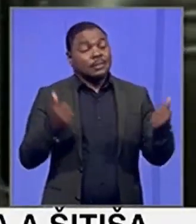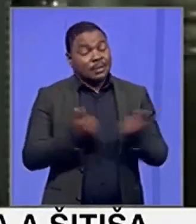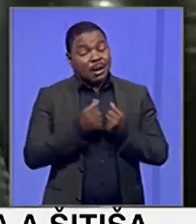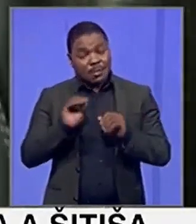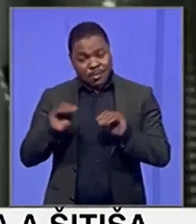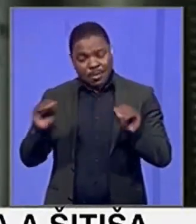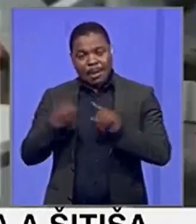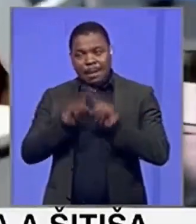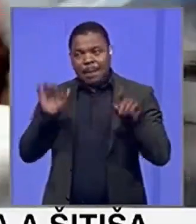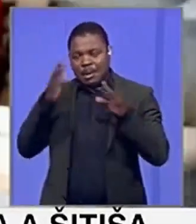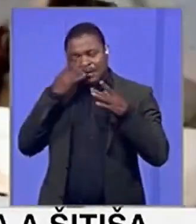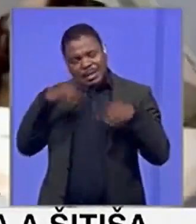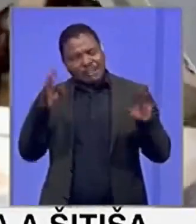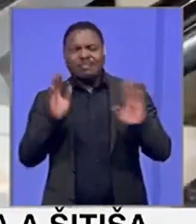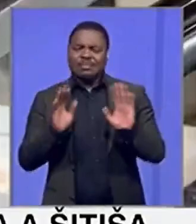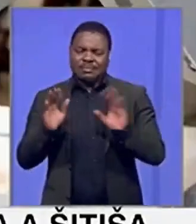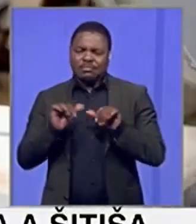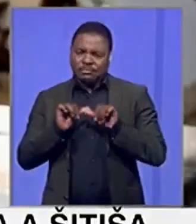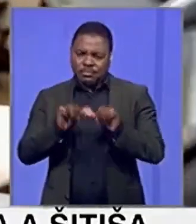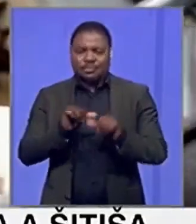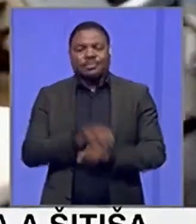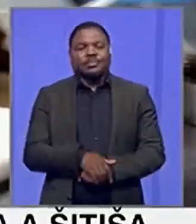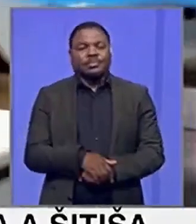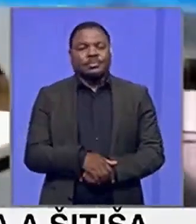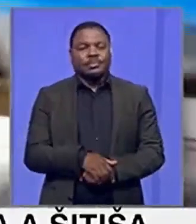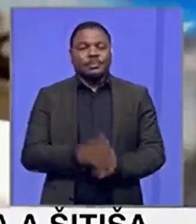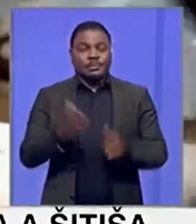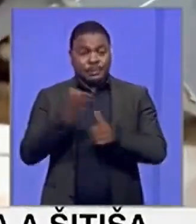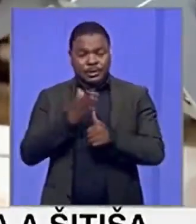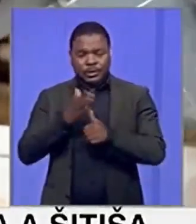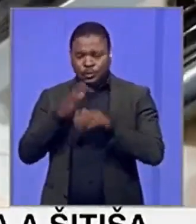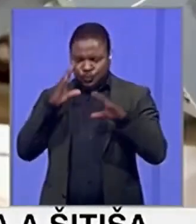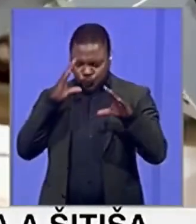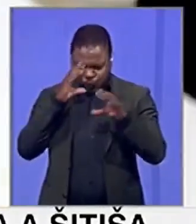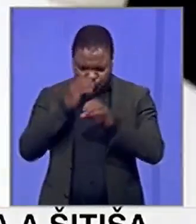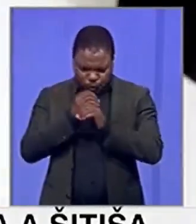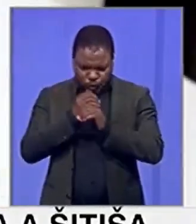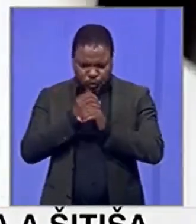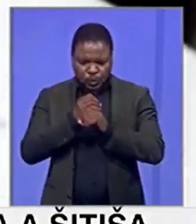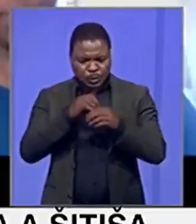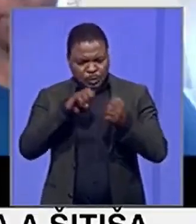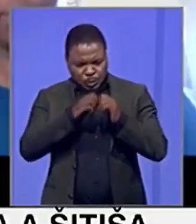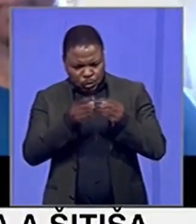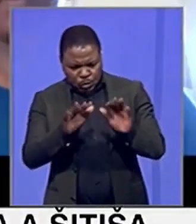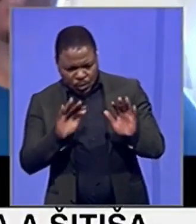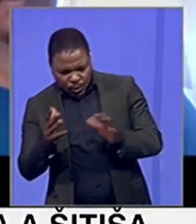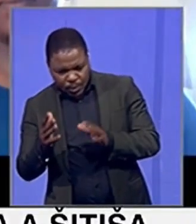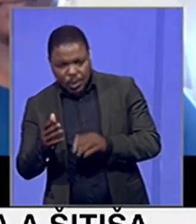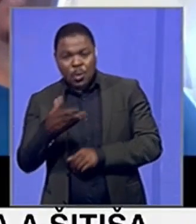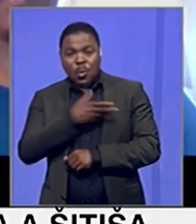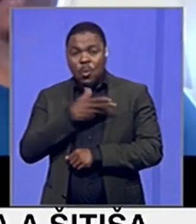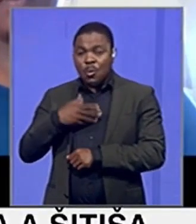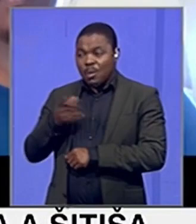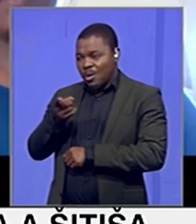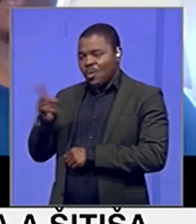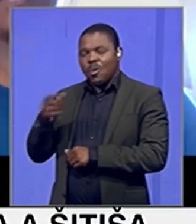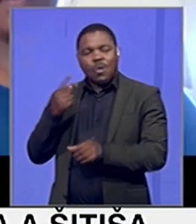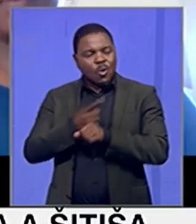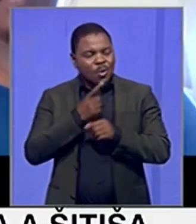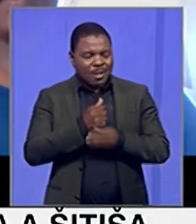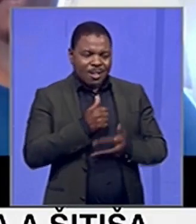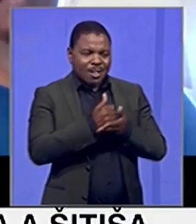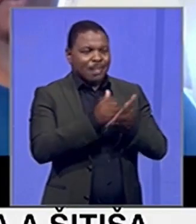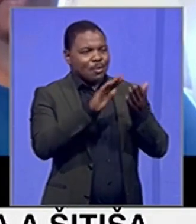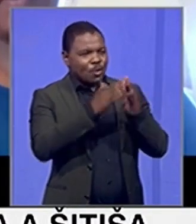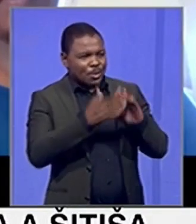ba swanela ke go latlhela toulo. First of all, keep your focus on solving problems as you are. Women are providing solutions at the